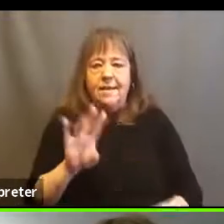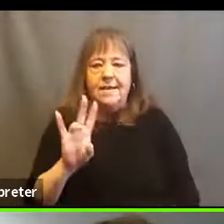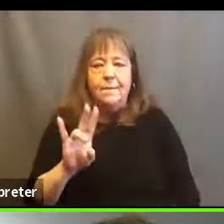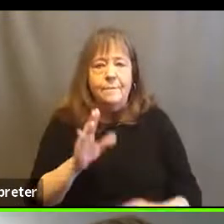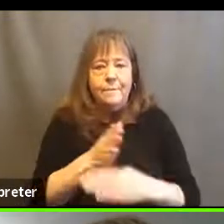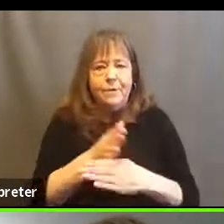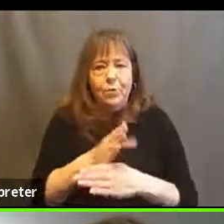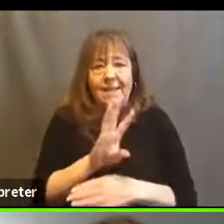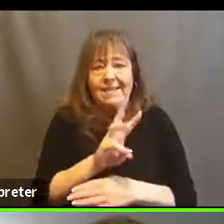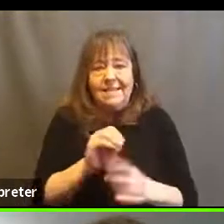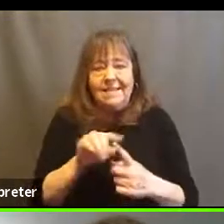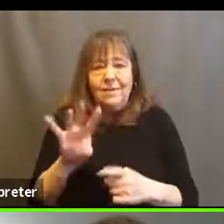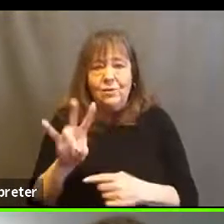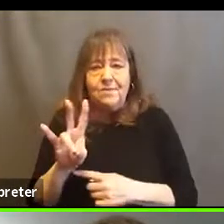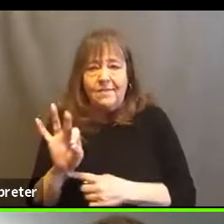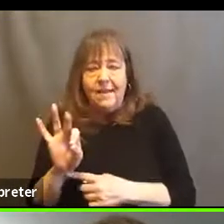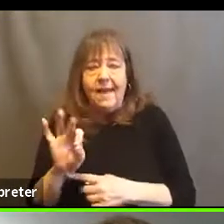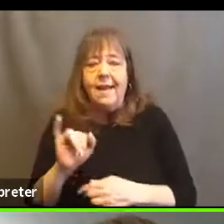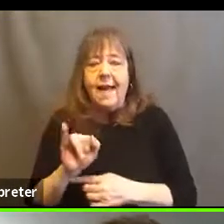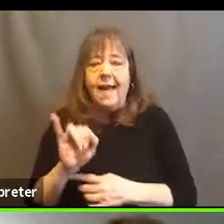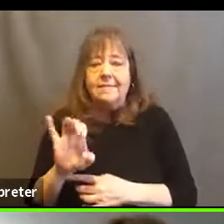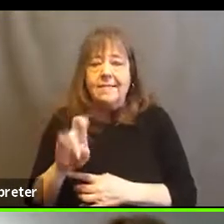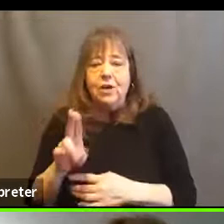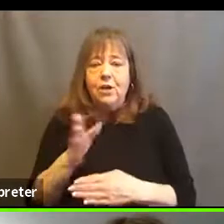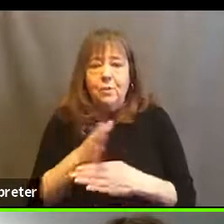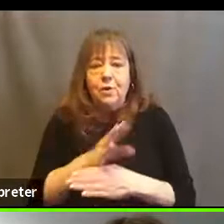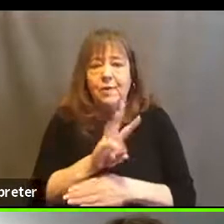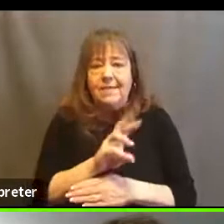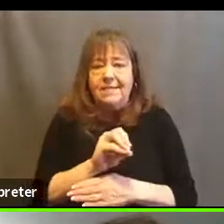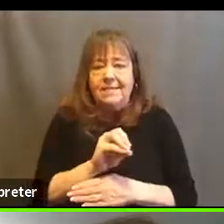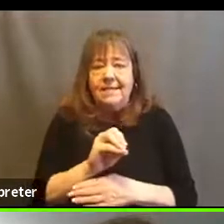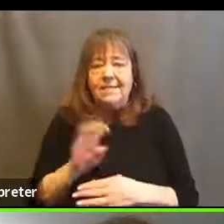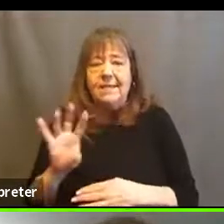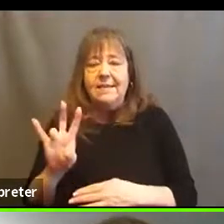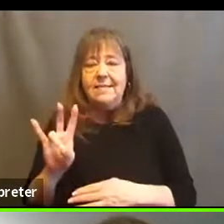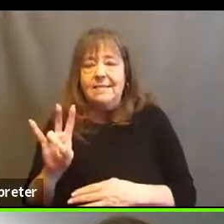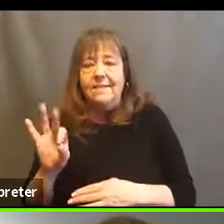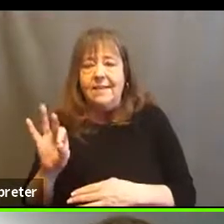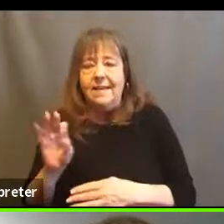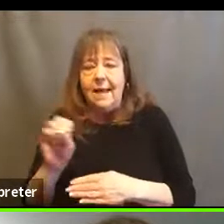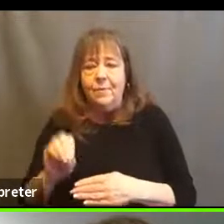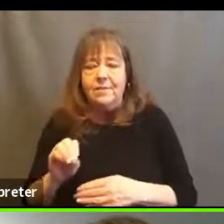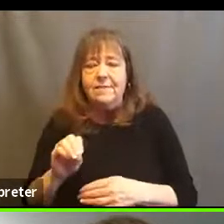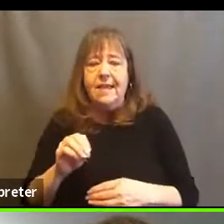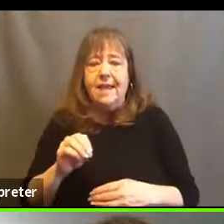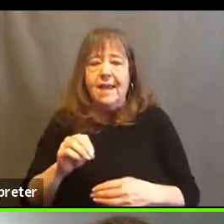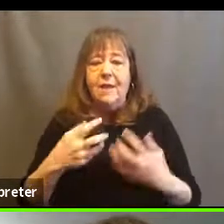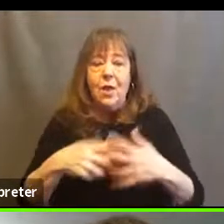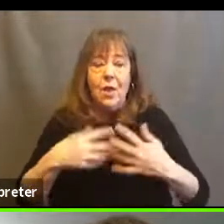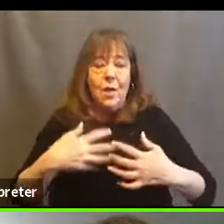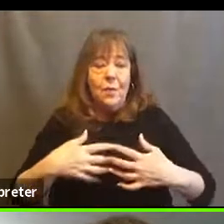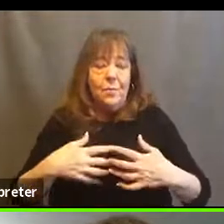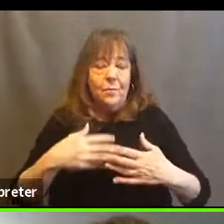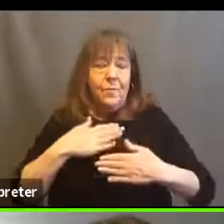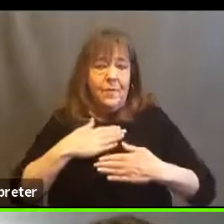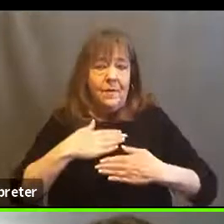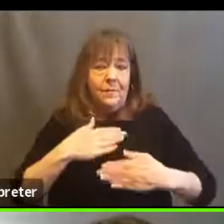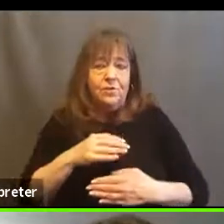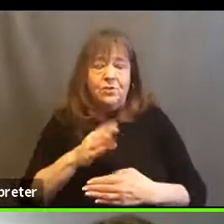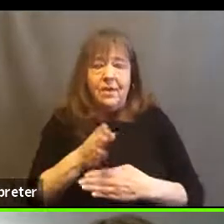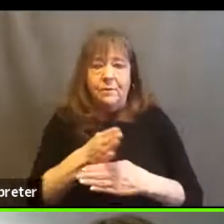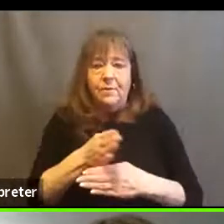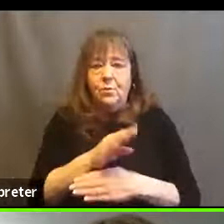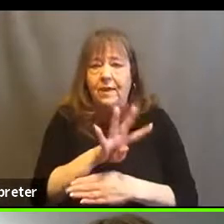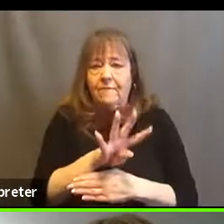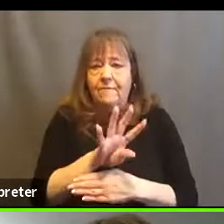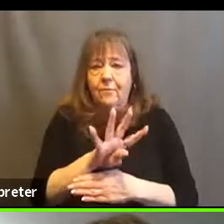79%, ICU utilization between 60 and 79%, ventilator utilization between 49%,